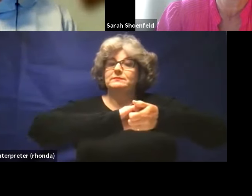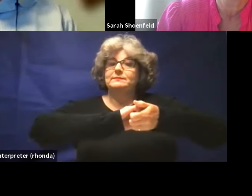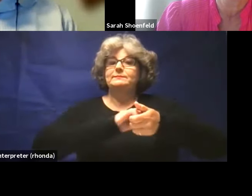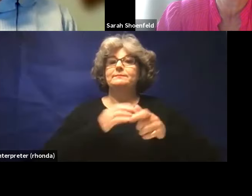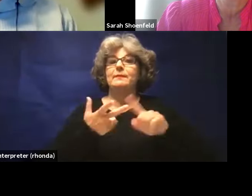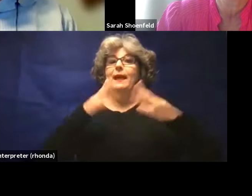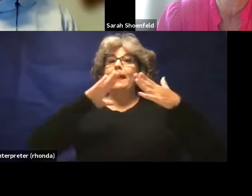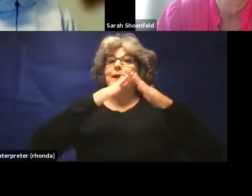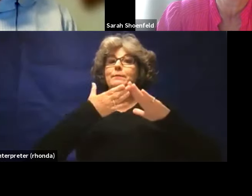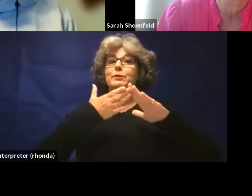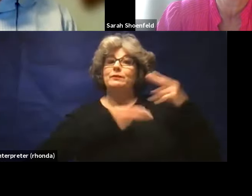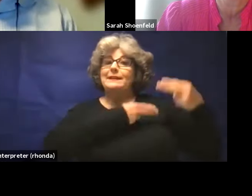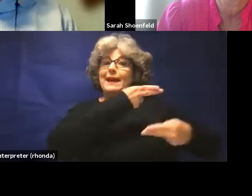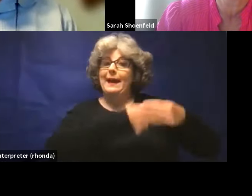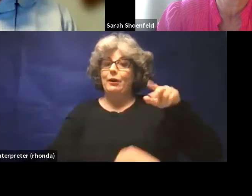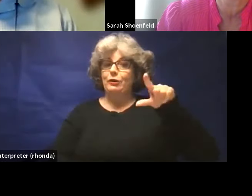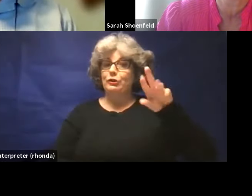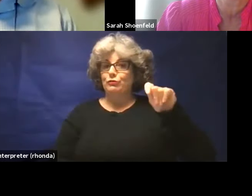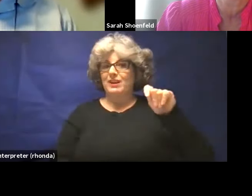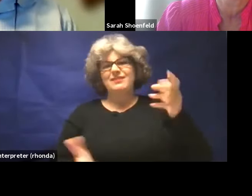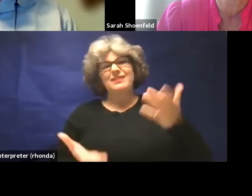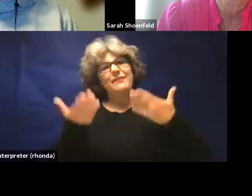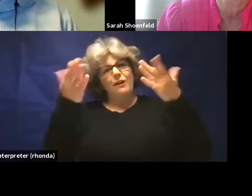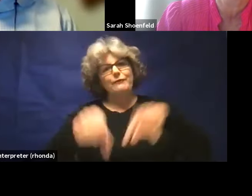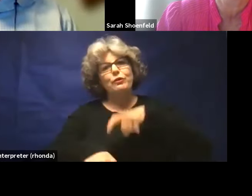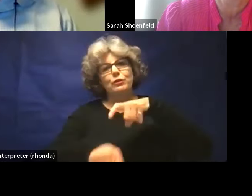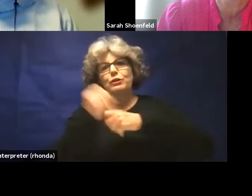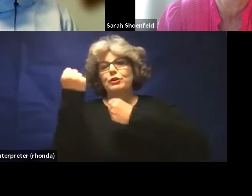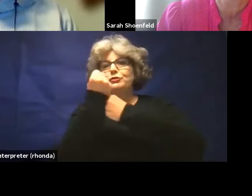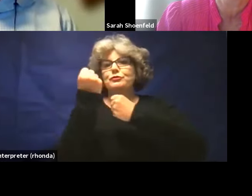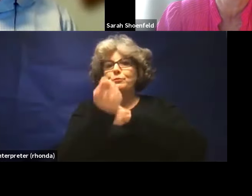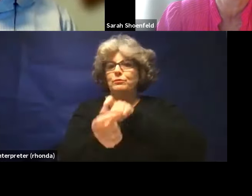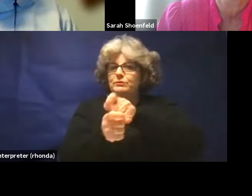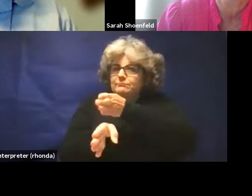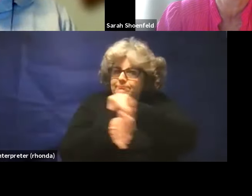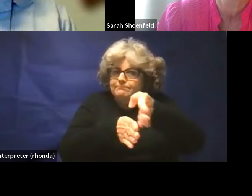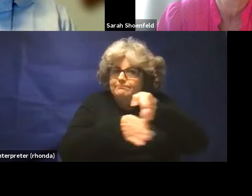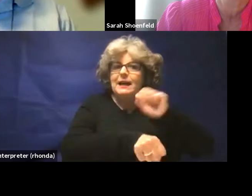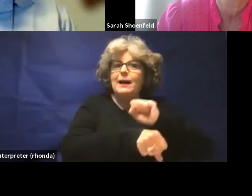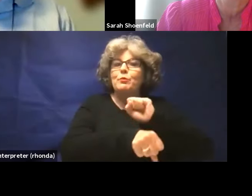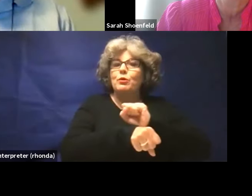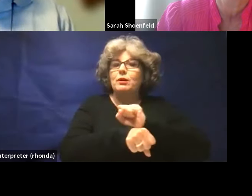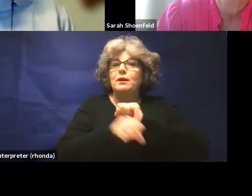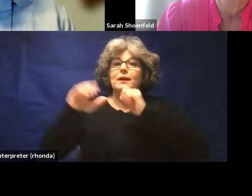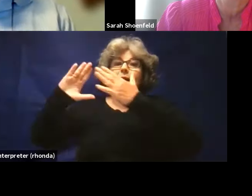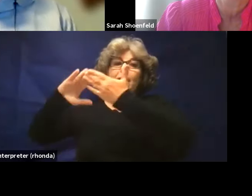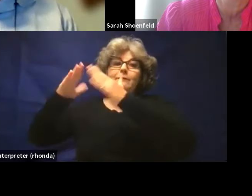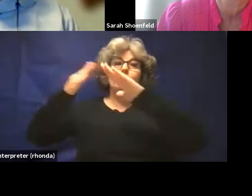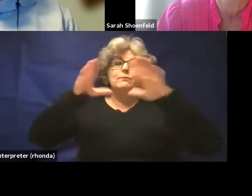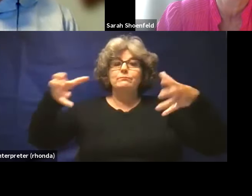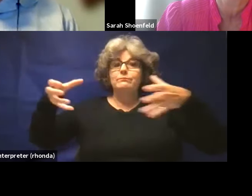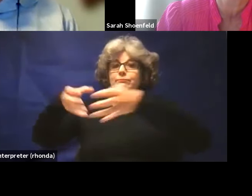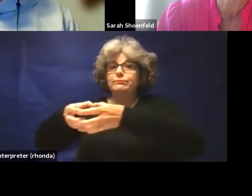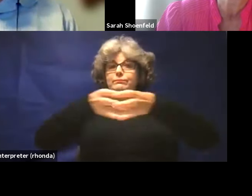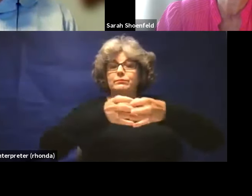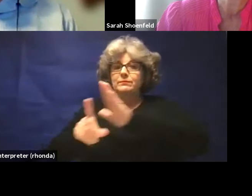and the community heritage grants that they've offered for a very long time or support specifically this kind of work of community groups coming together and documenting